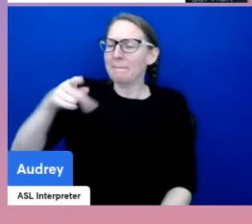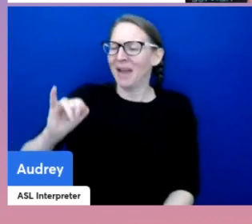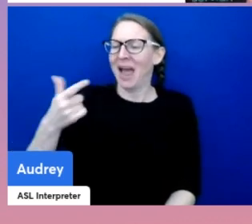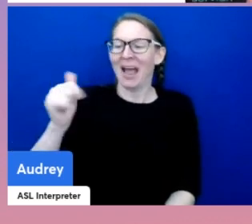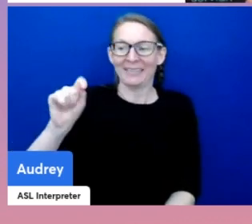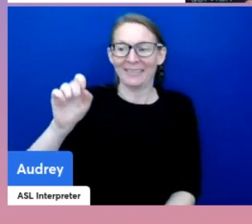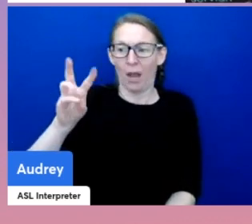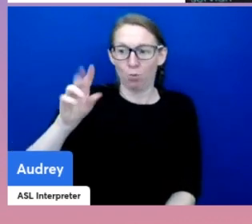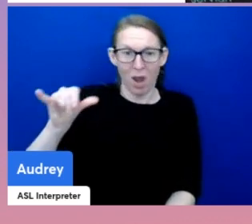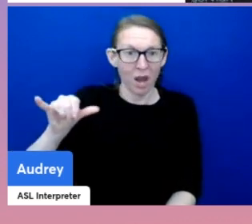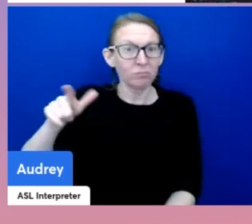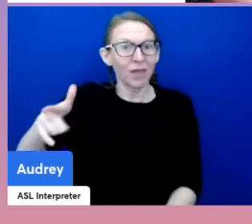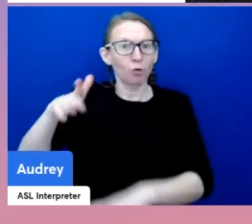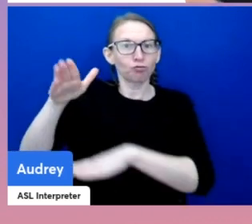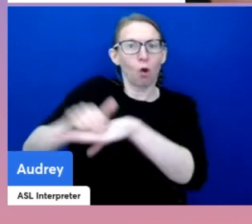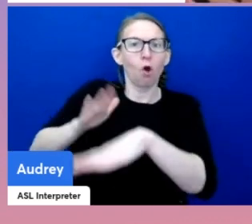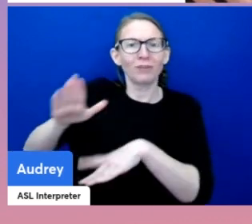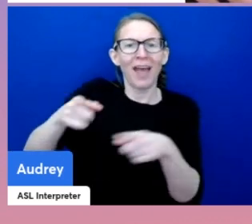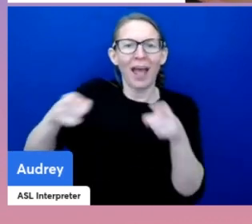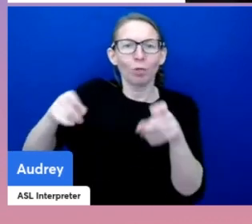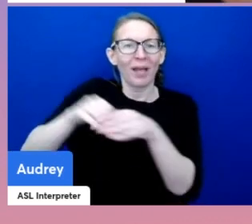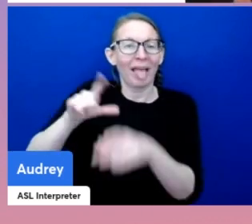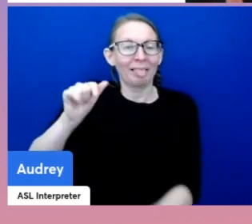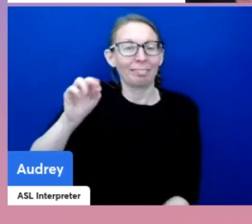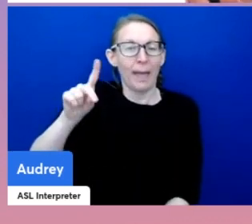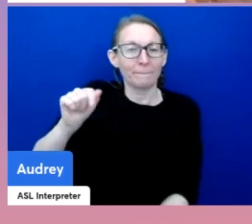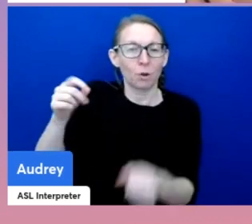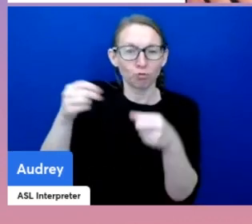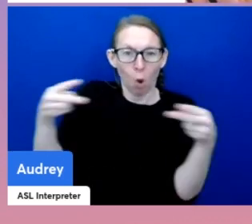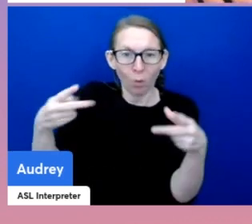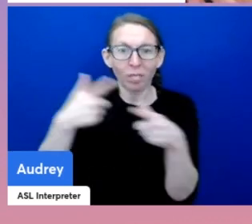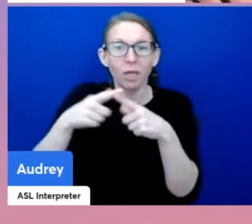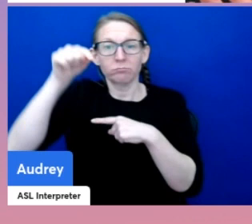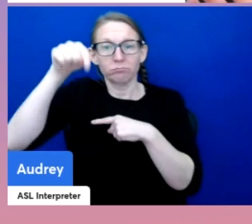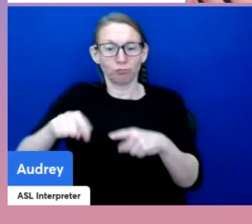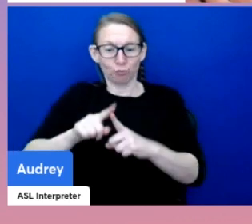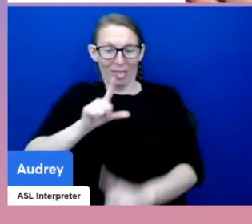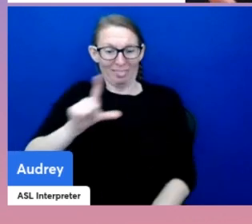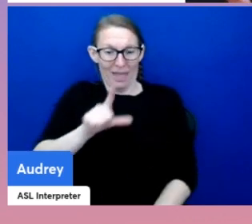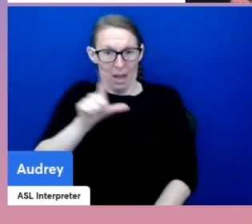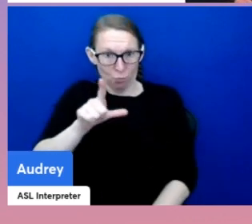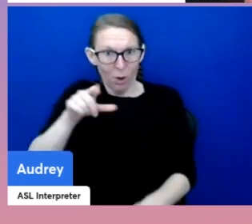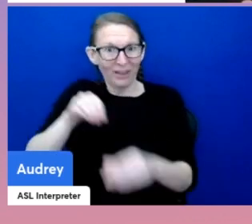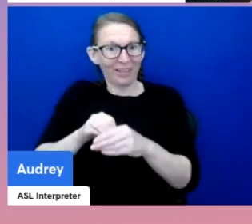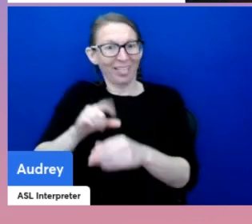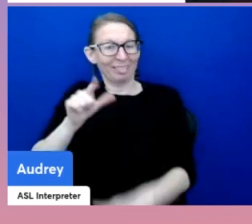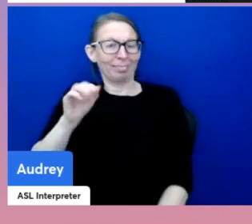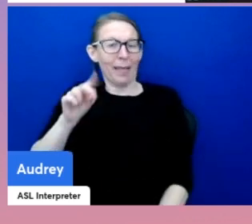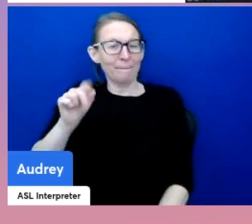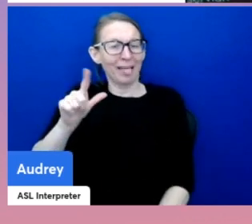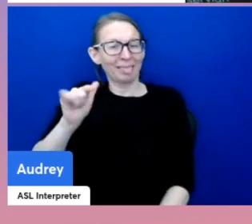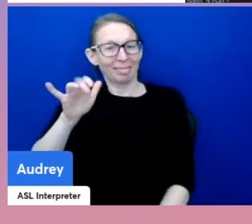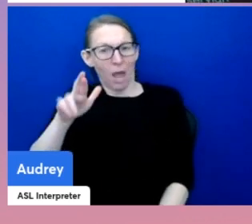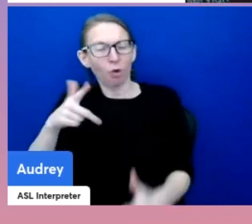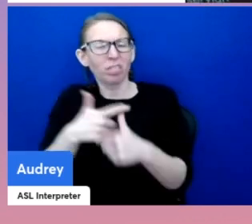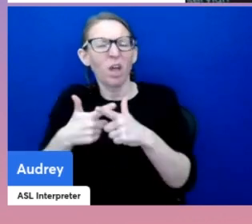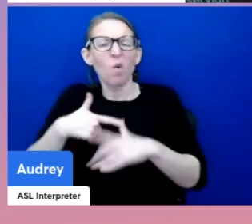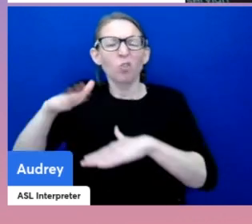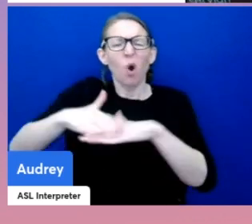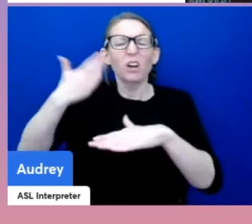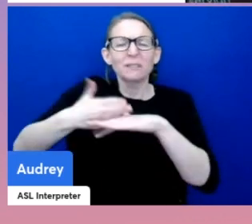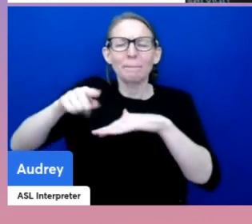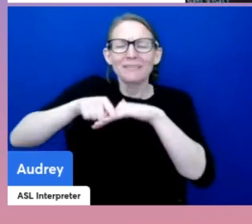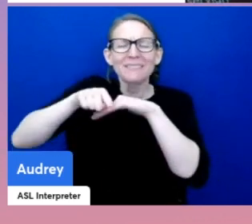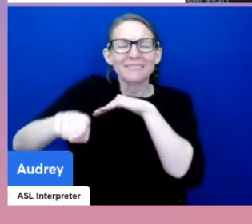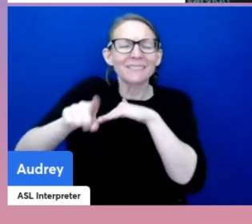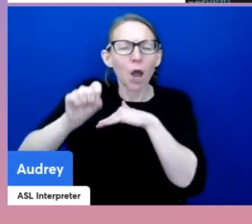our handler in our Lambda code, which might then make some calls down into a library that lives in a Lambda layer. And then we call some downstream data storage